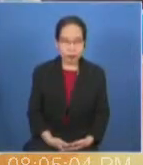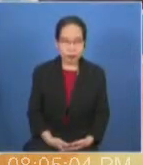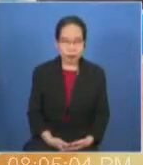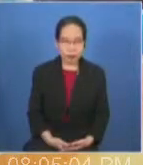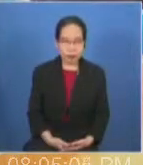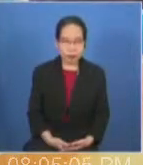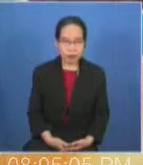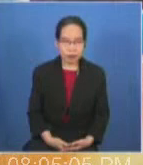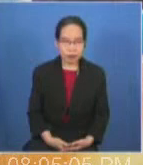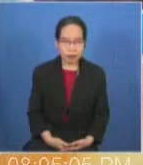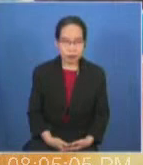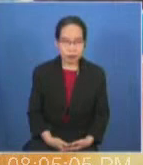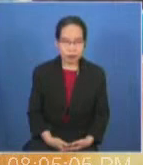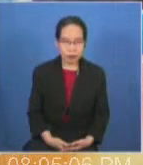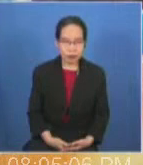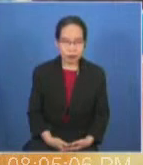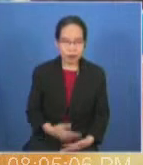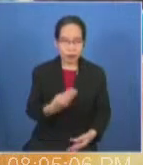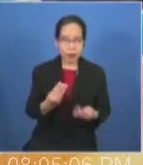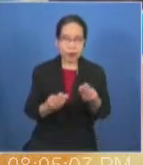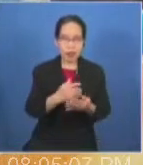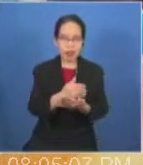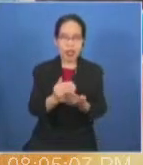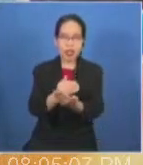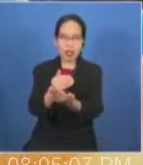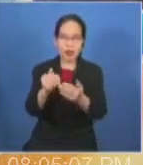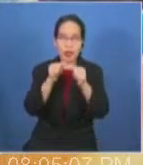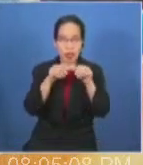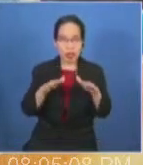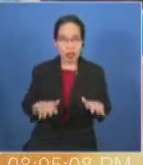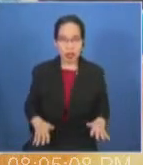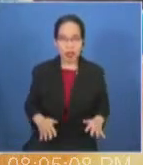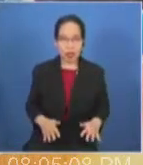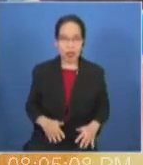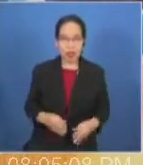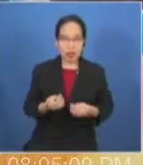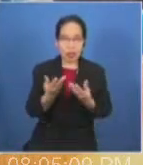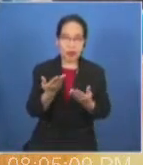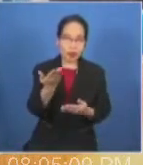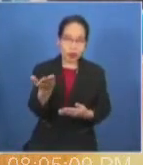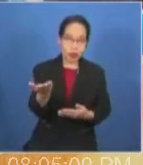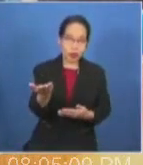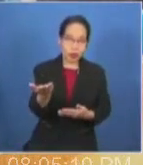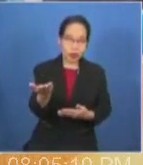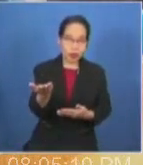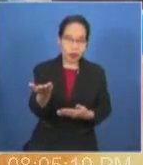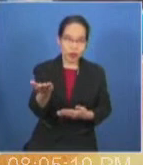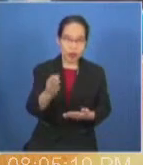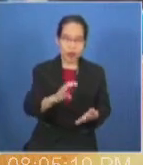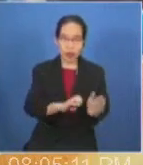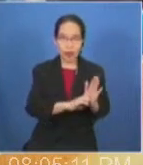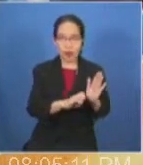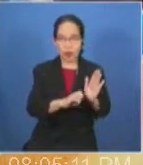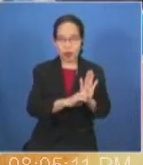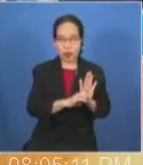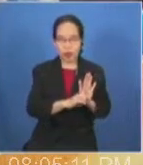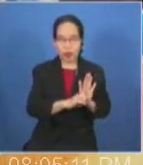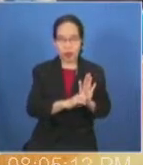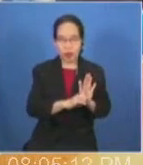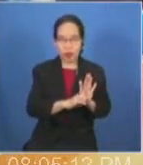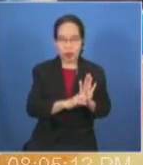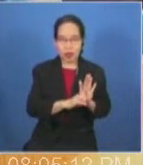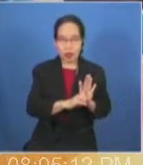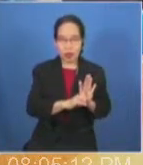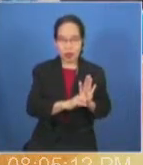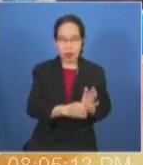Actually, ano rin siguro, sharing na rin ba ng blessing? Kasi kung may binigay, it's a sharing of blessings. The Lord gave it to you.